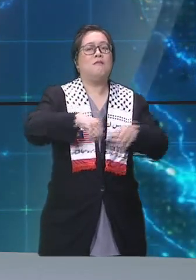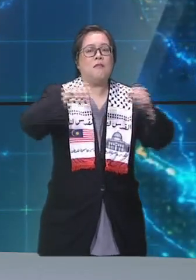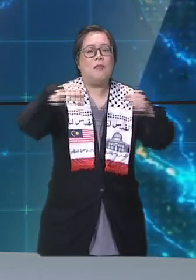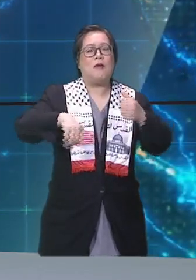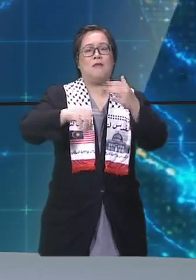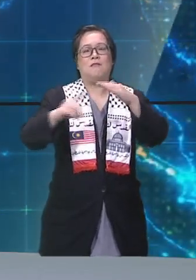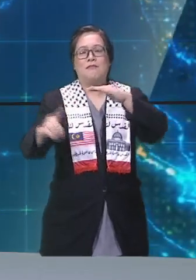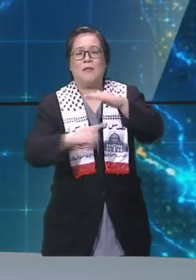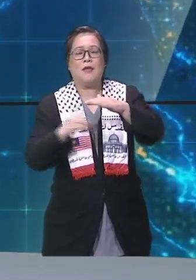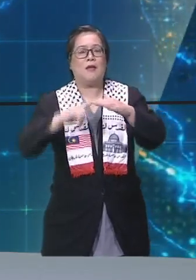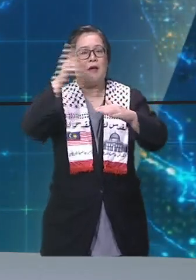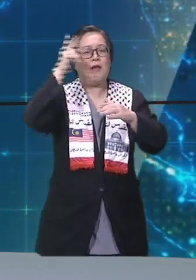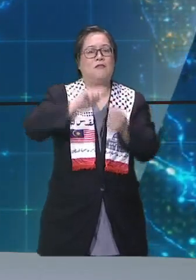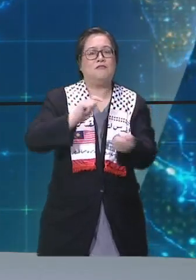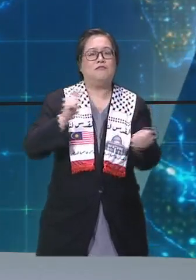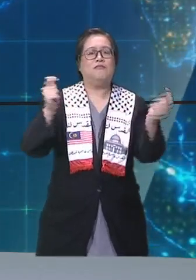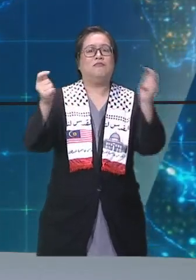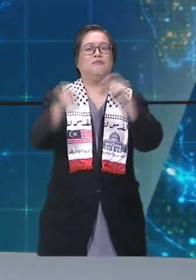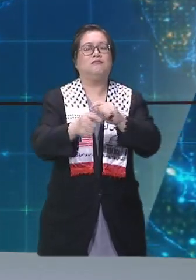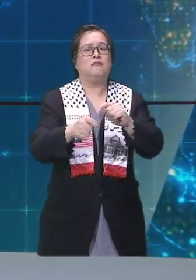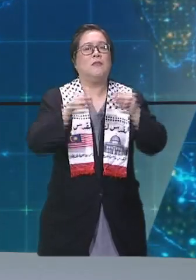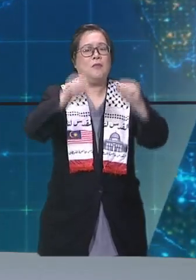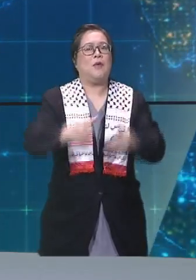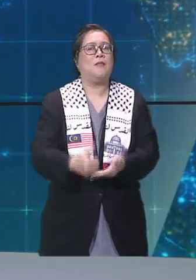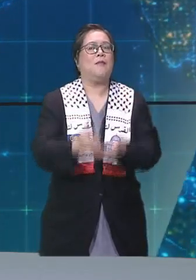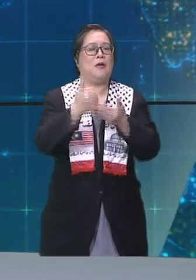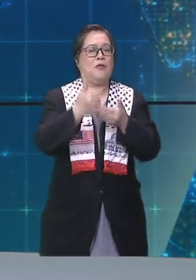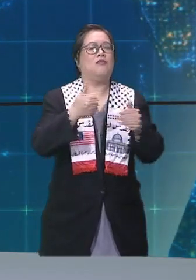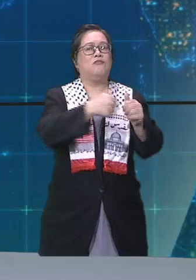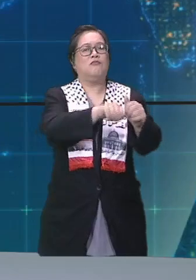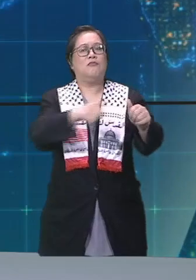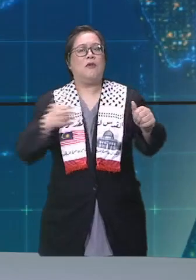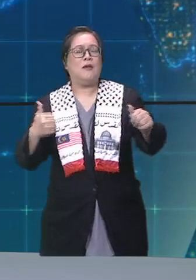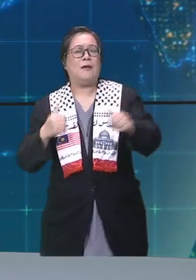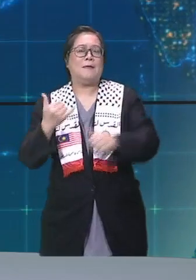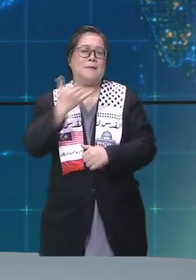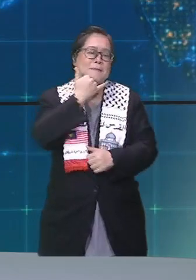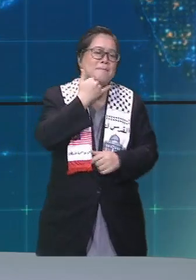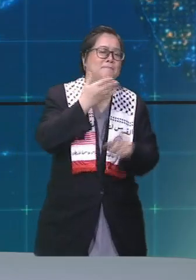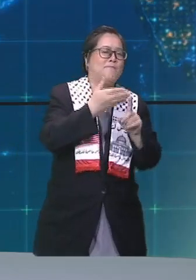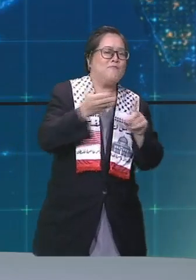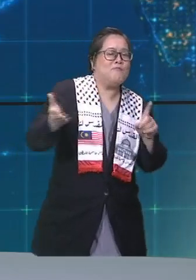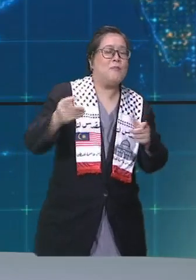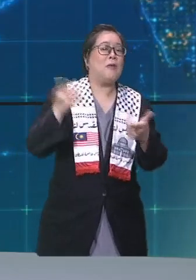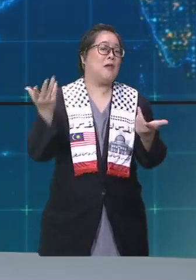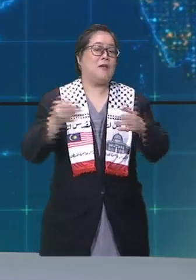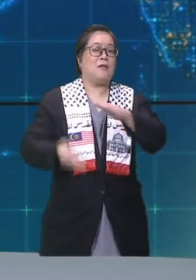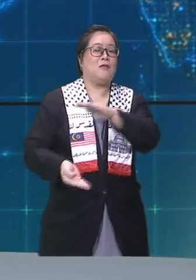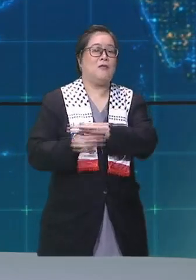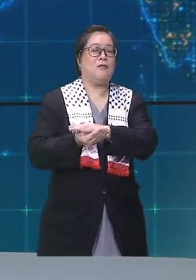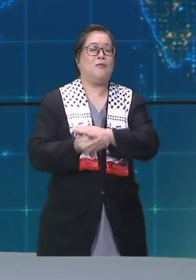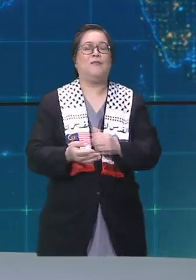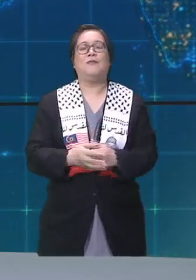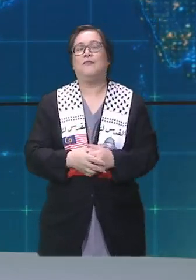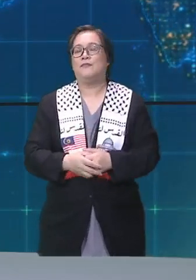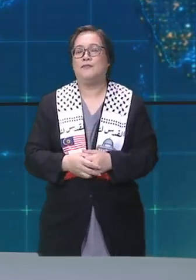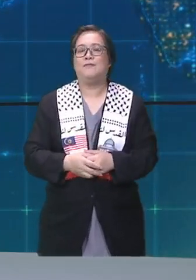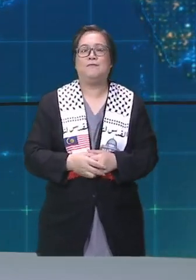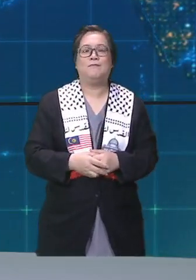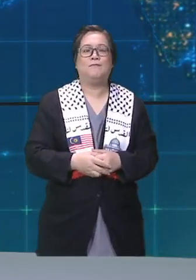sahaja membolehkan dasar yang jelas digubal, malah ia juga dapat mencegah sebarang penyalahgunaan kuasa dan